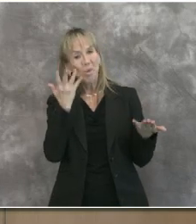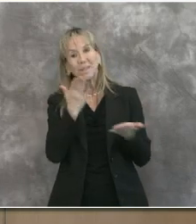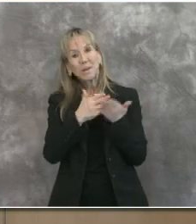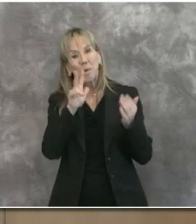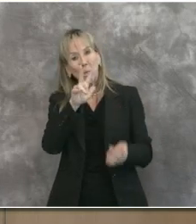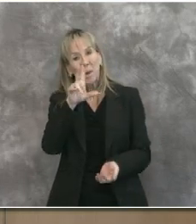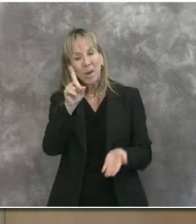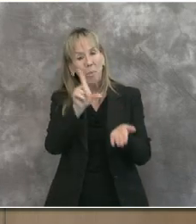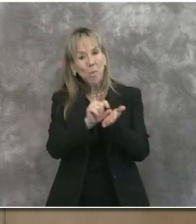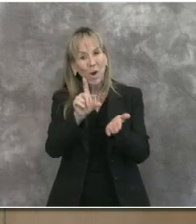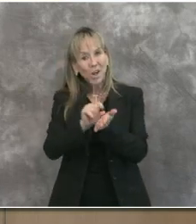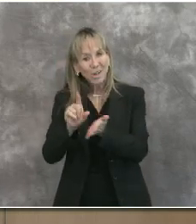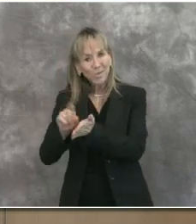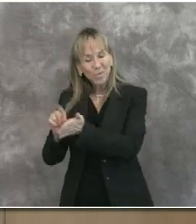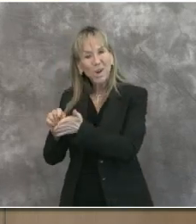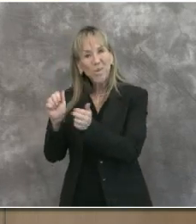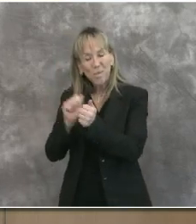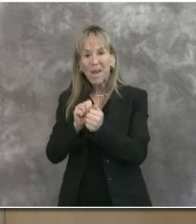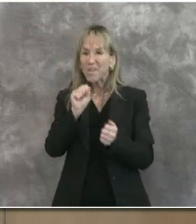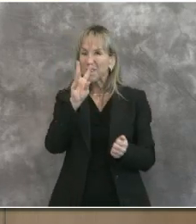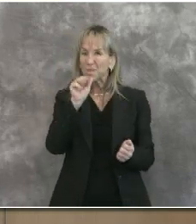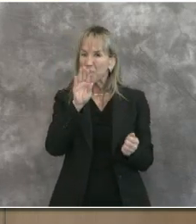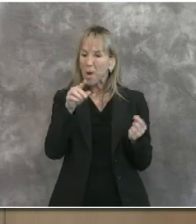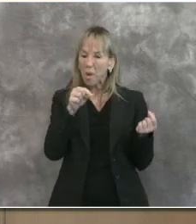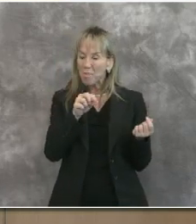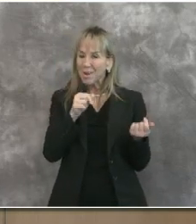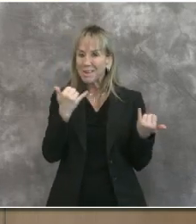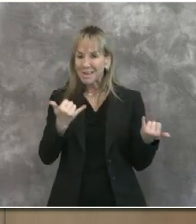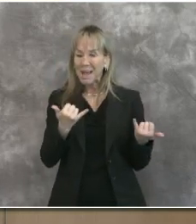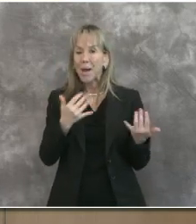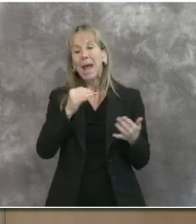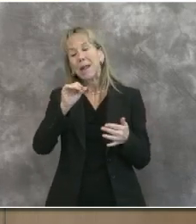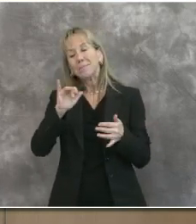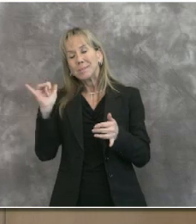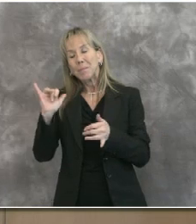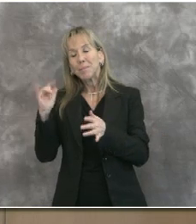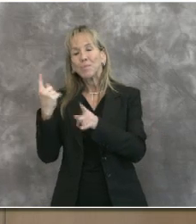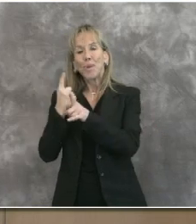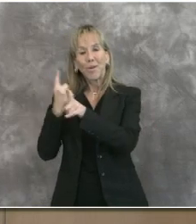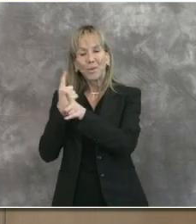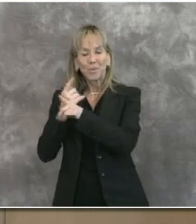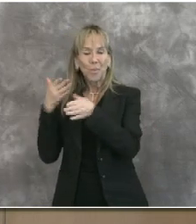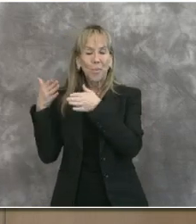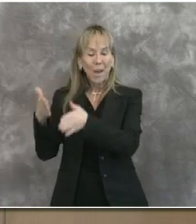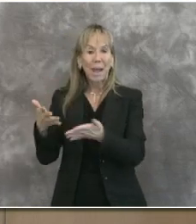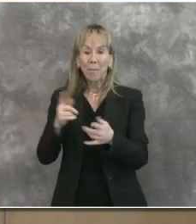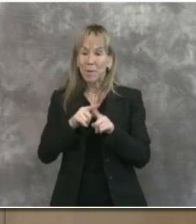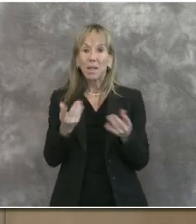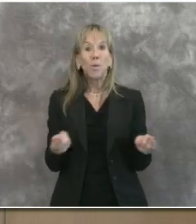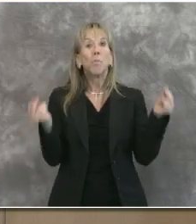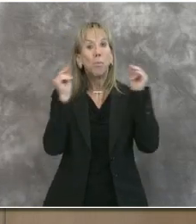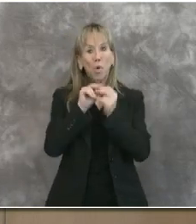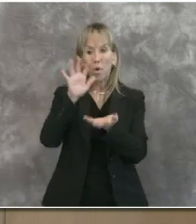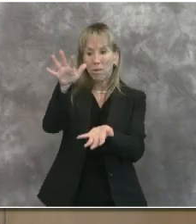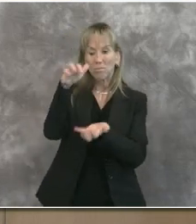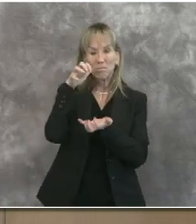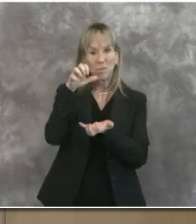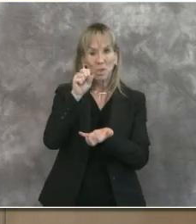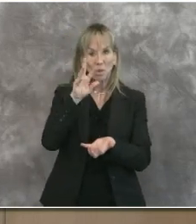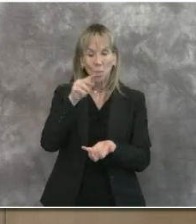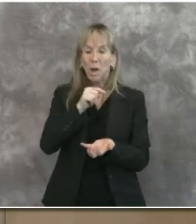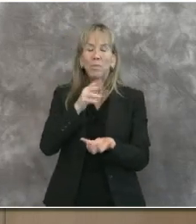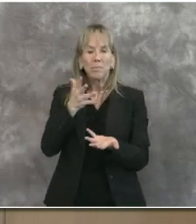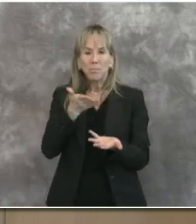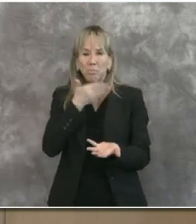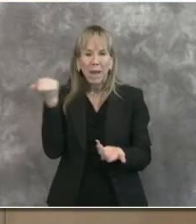being manufactured, I would say, in the traditional way. So more swabs is better. And again, I think that helps us on